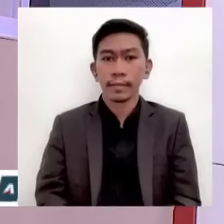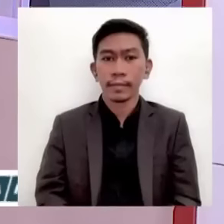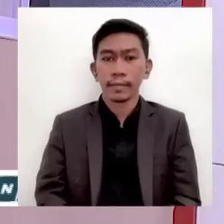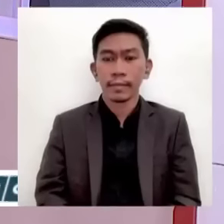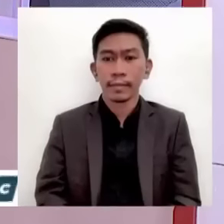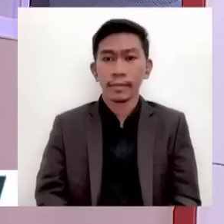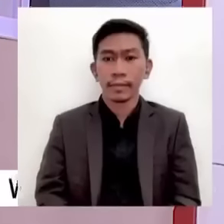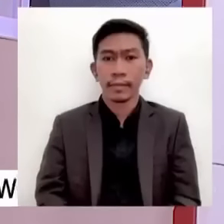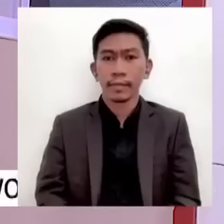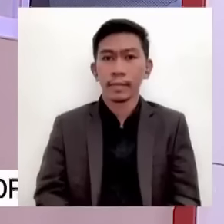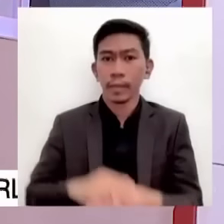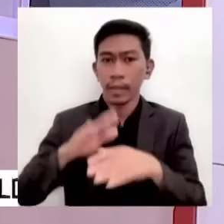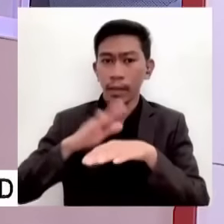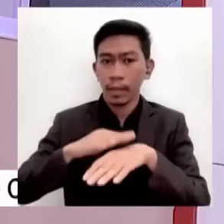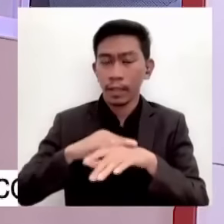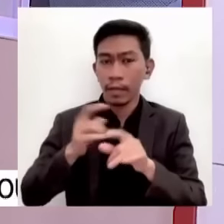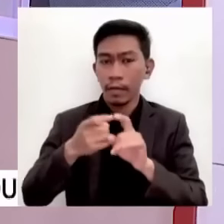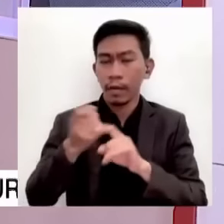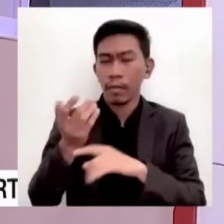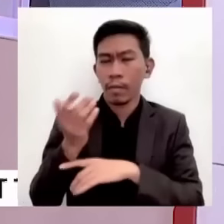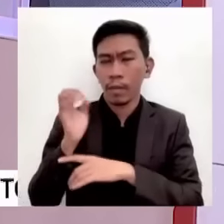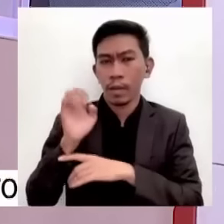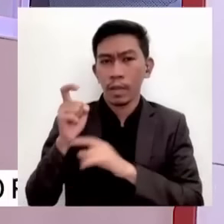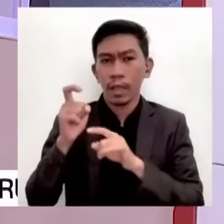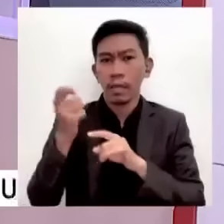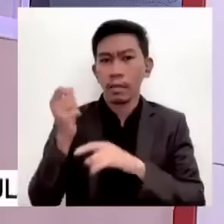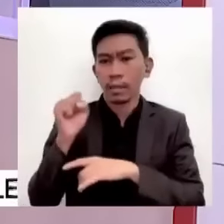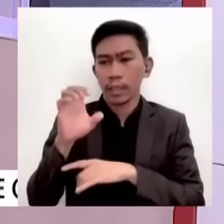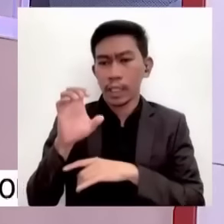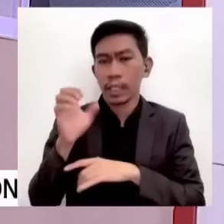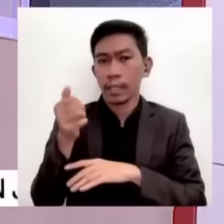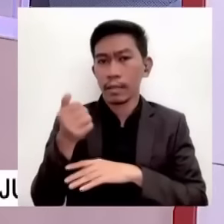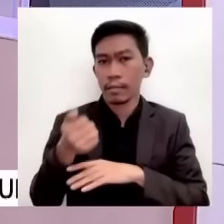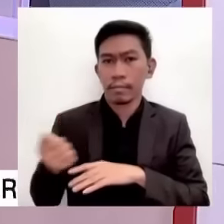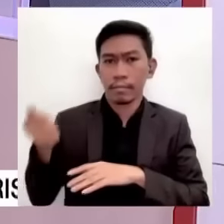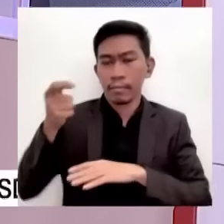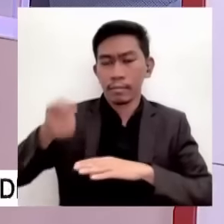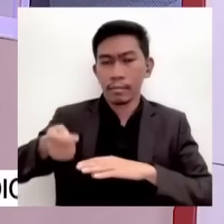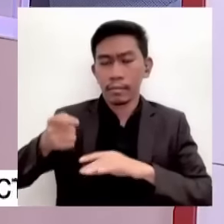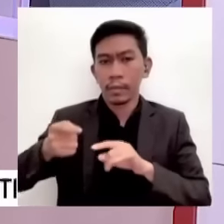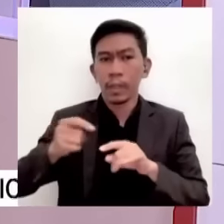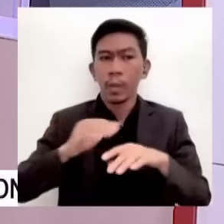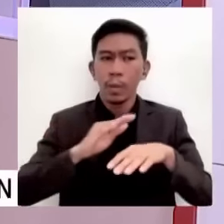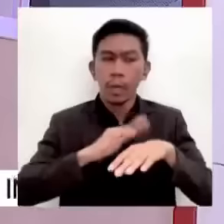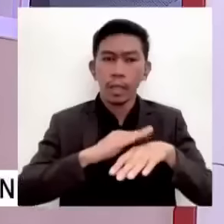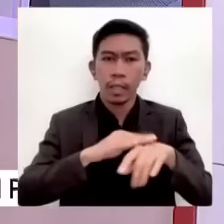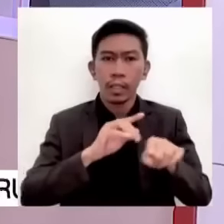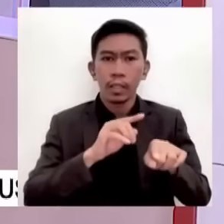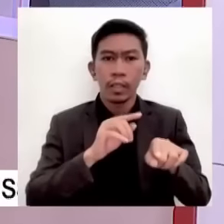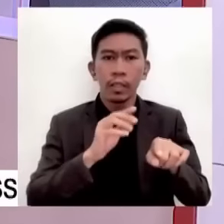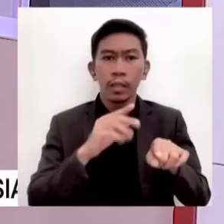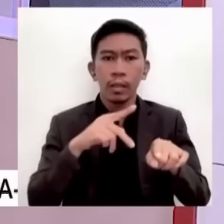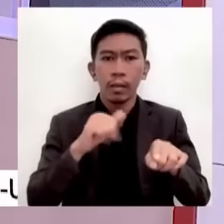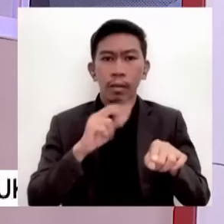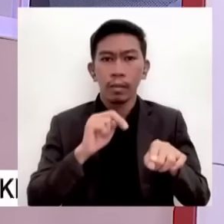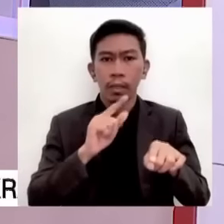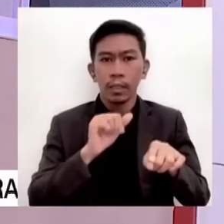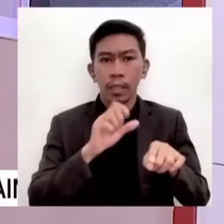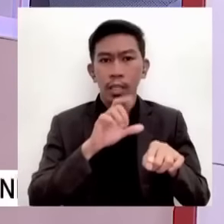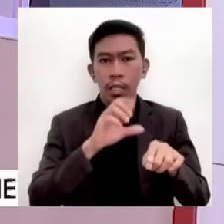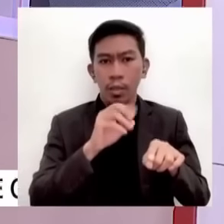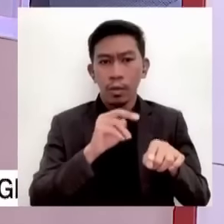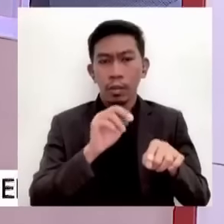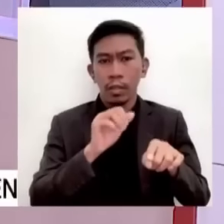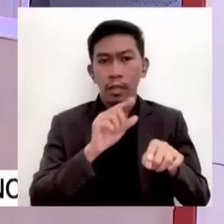Well, a warning from former Supreme Court Associate Justice Antonio Carpio to Davao del Norte Representative Pantaleon Alvarez, who has been